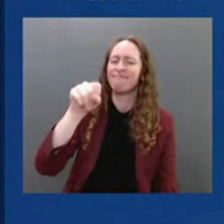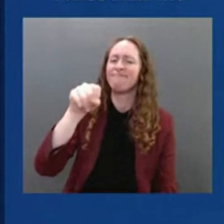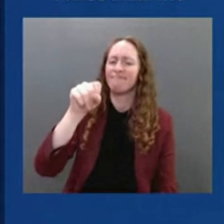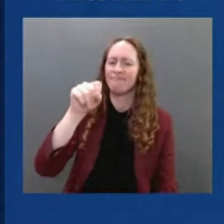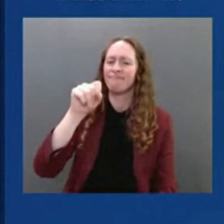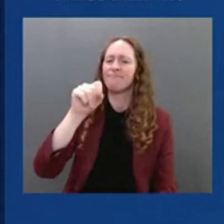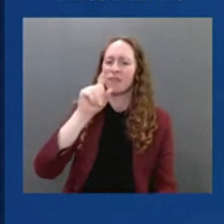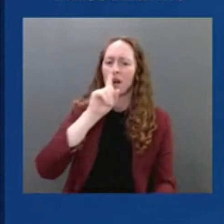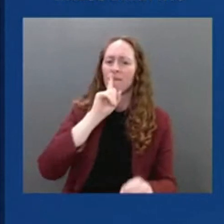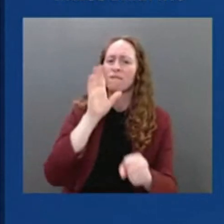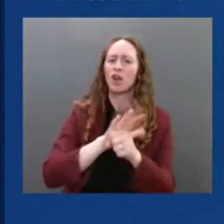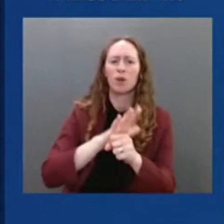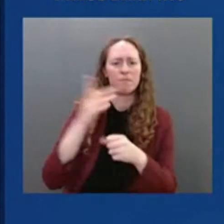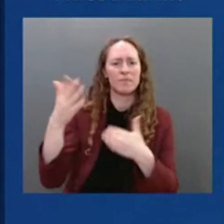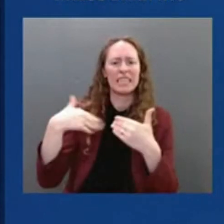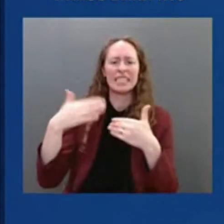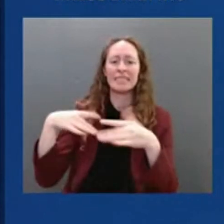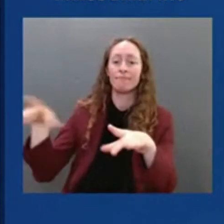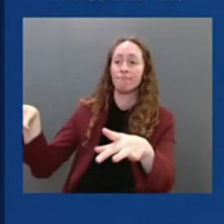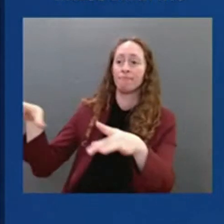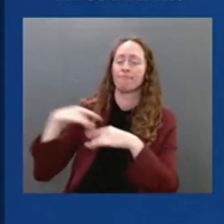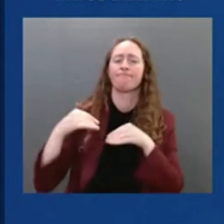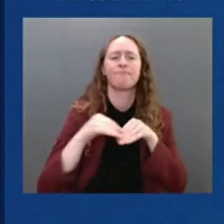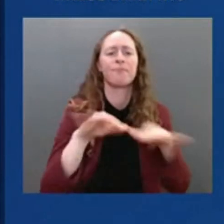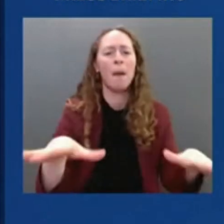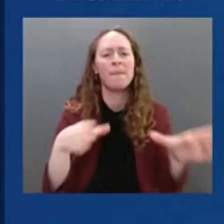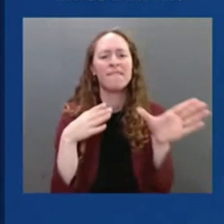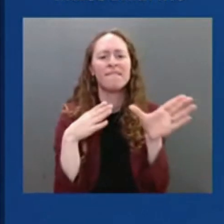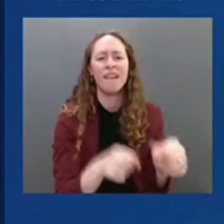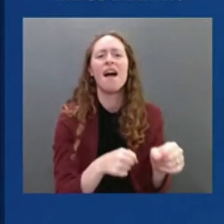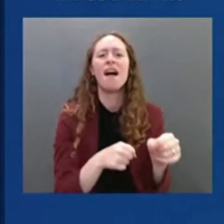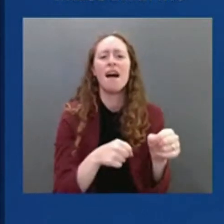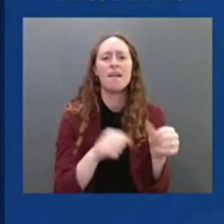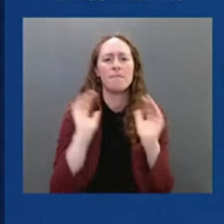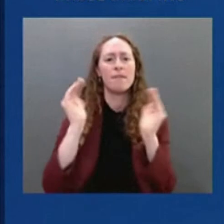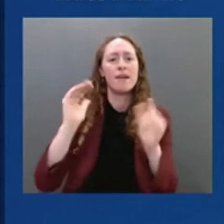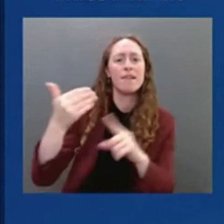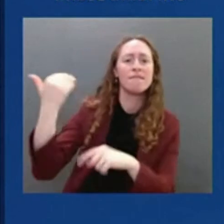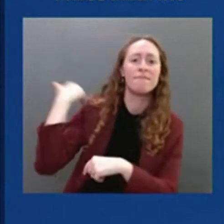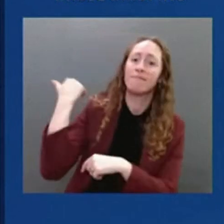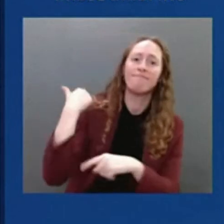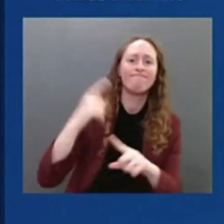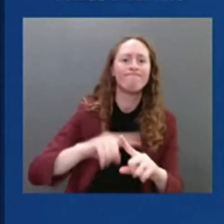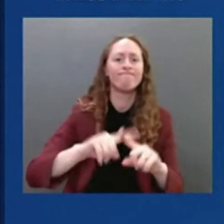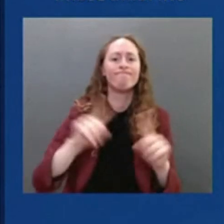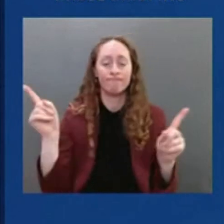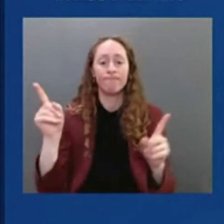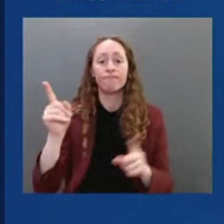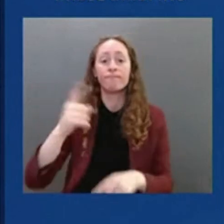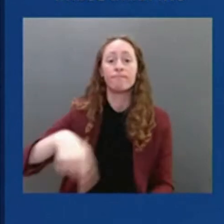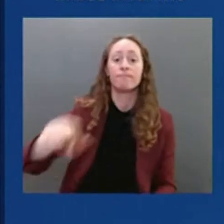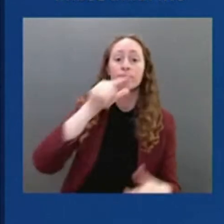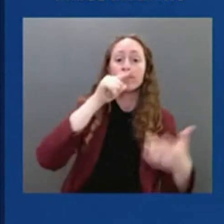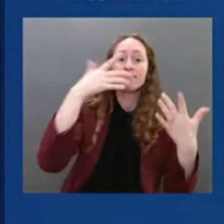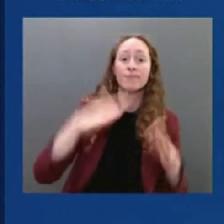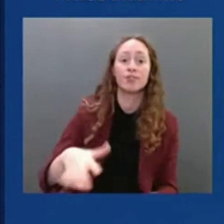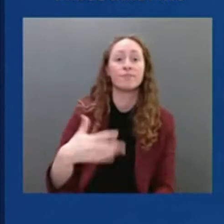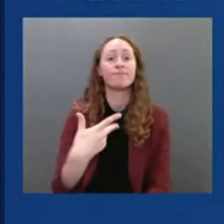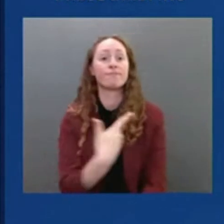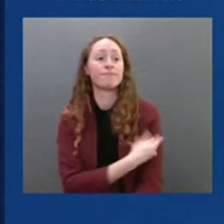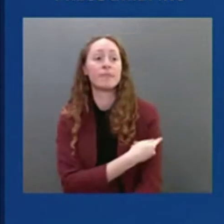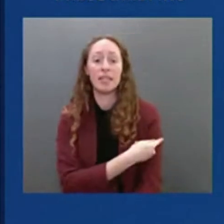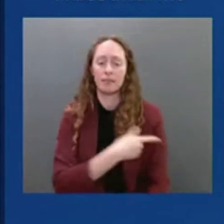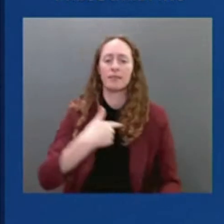evades neutralizing antibodies induced in people by vaccination and infection. But the